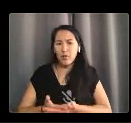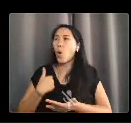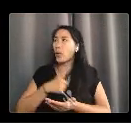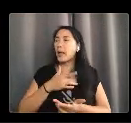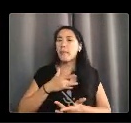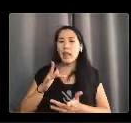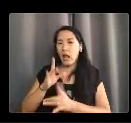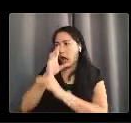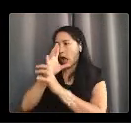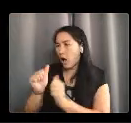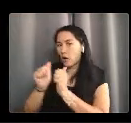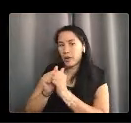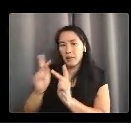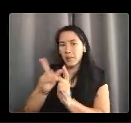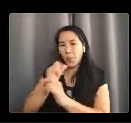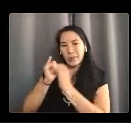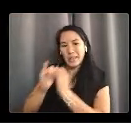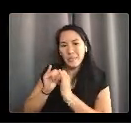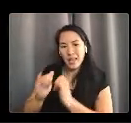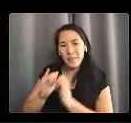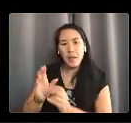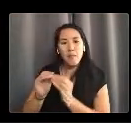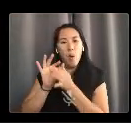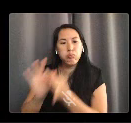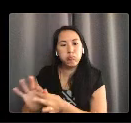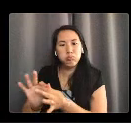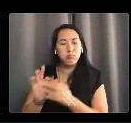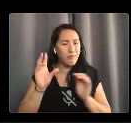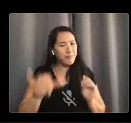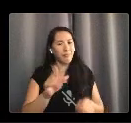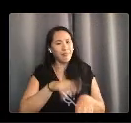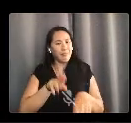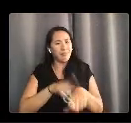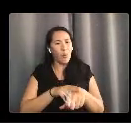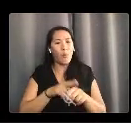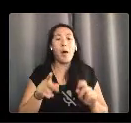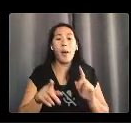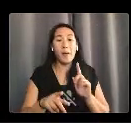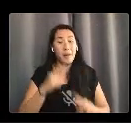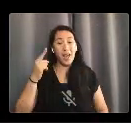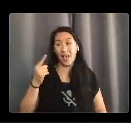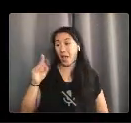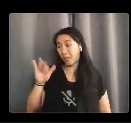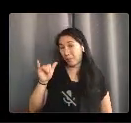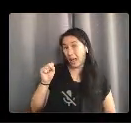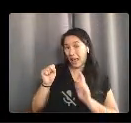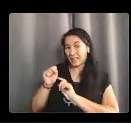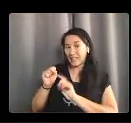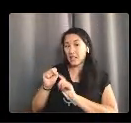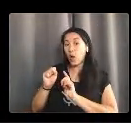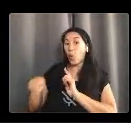us. Now, this is the key here is what makes biases bad is the lack of awareness in